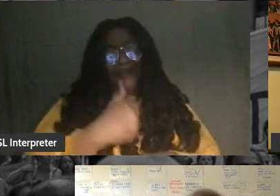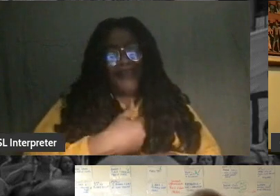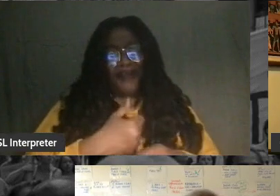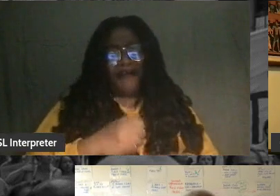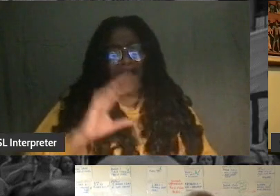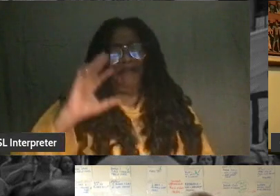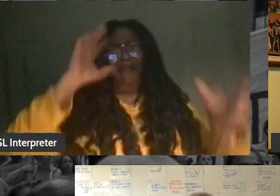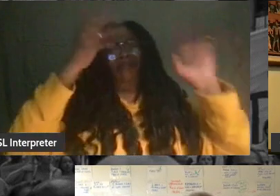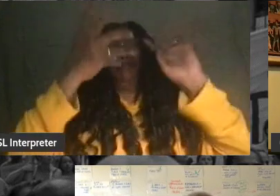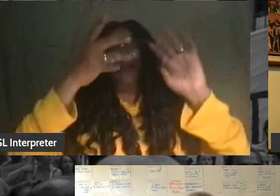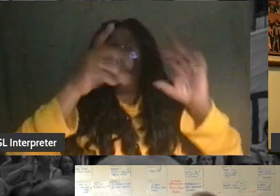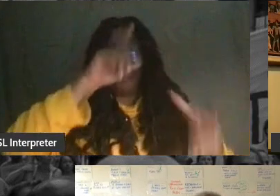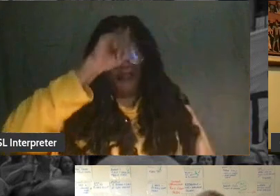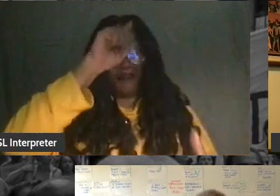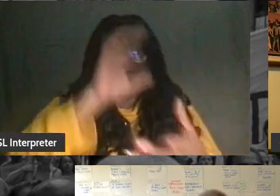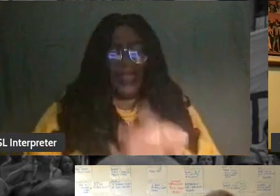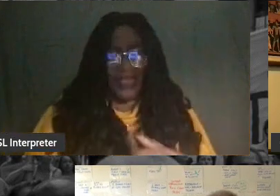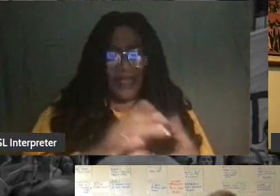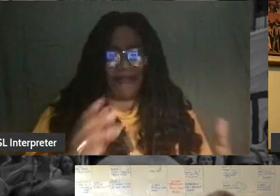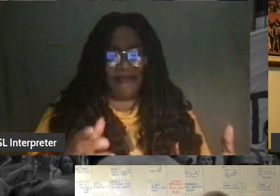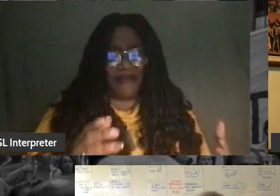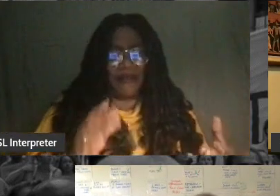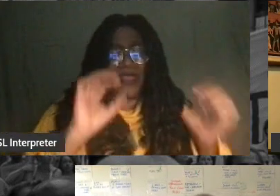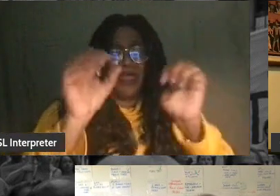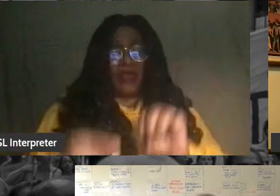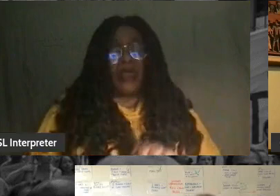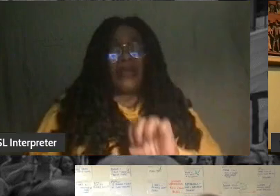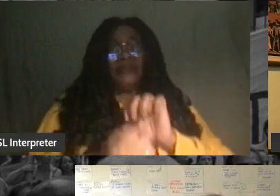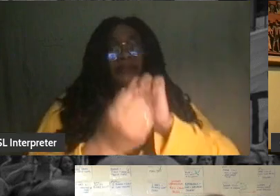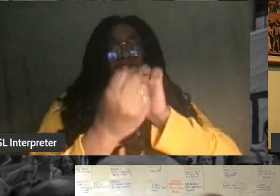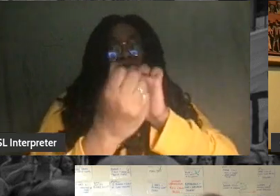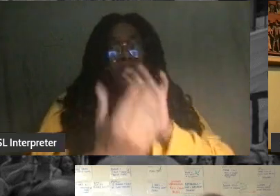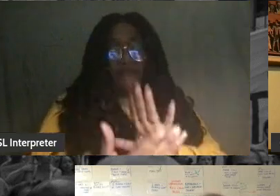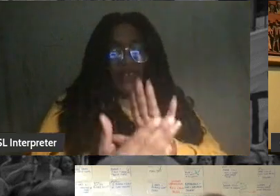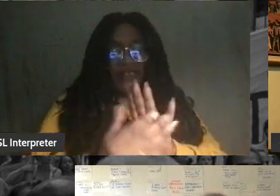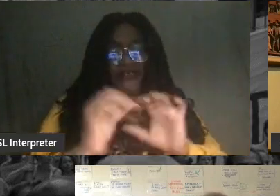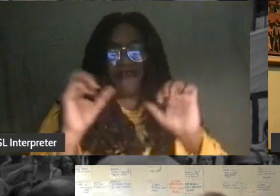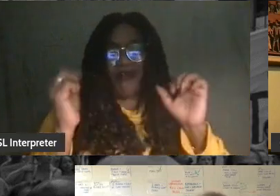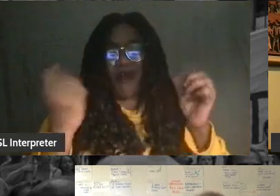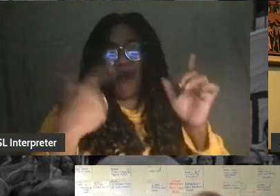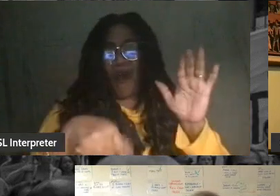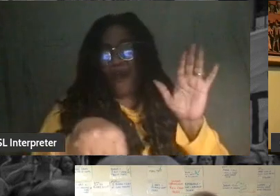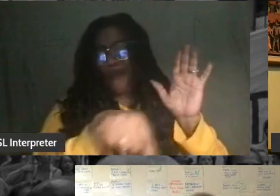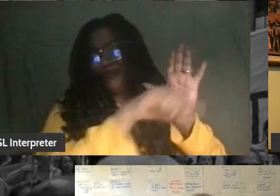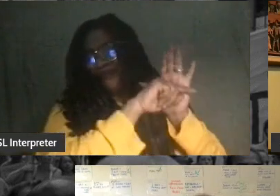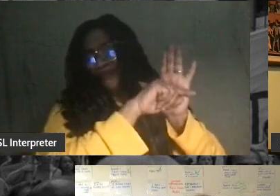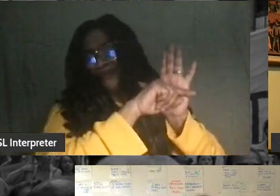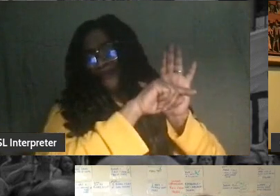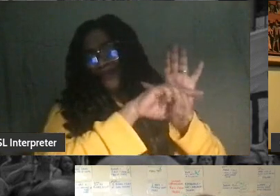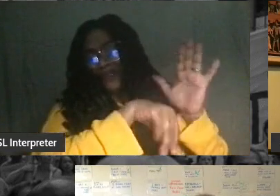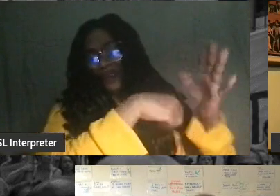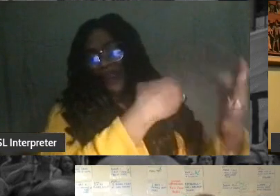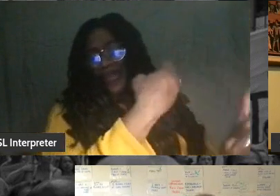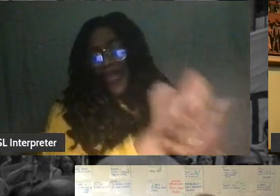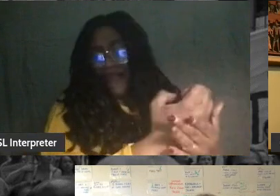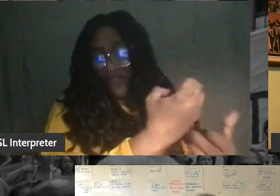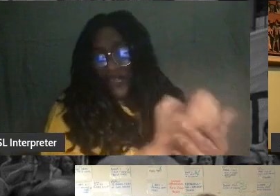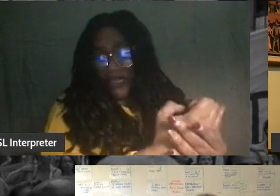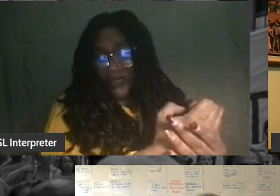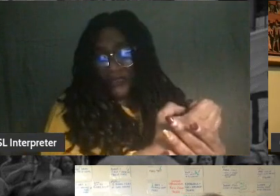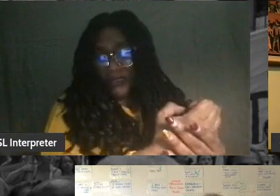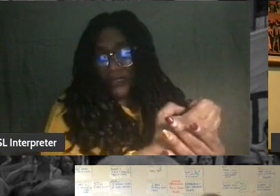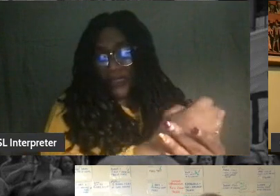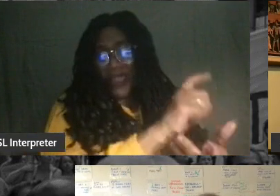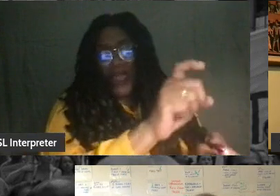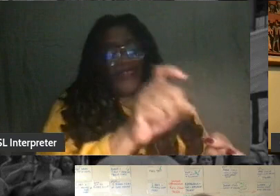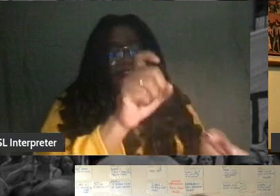forward path, in the face of all contrary evidence, is a